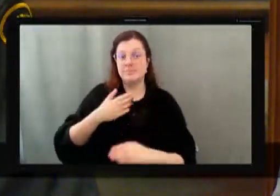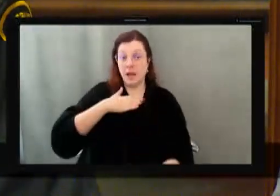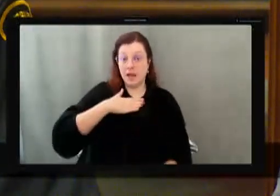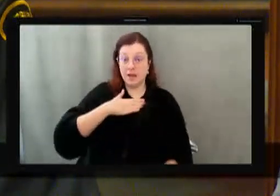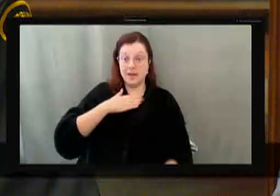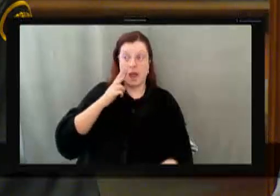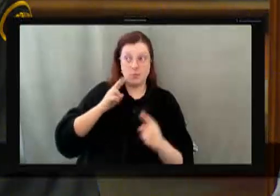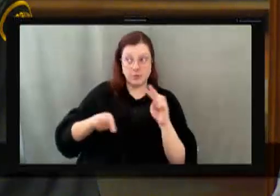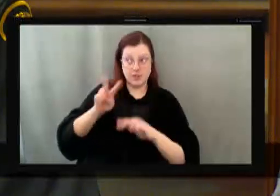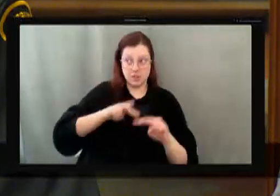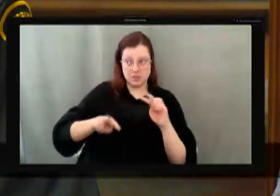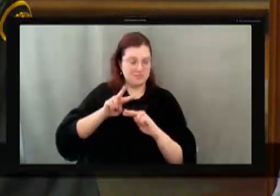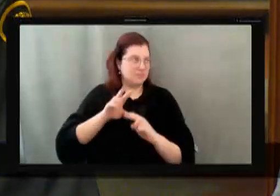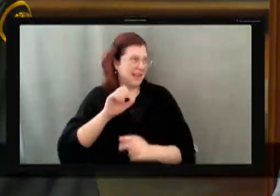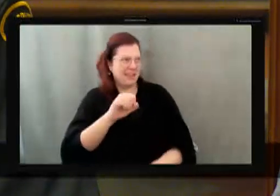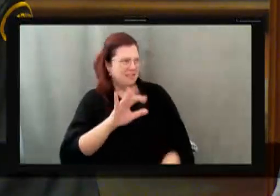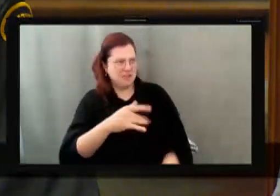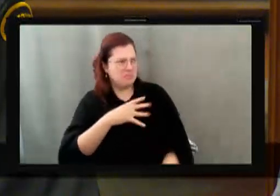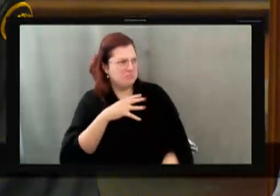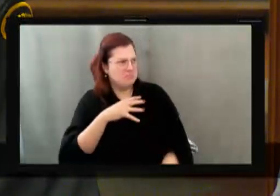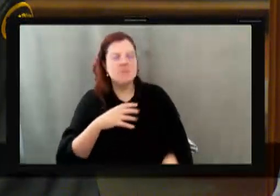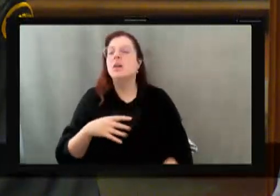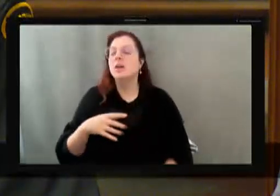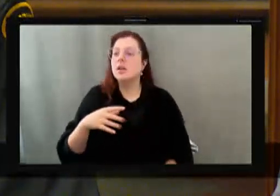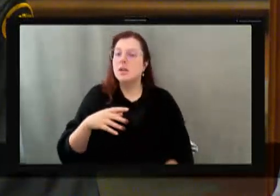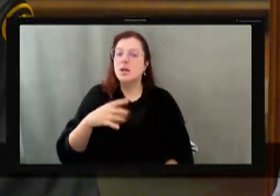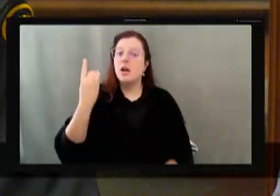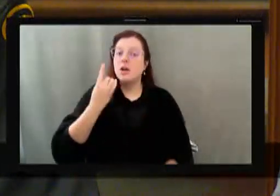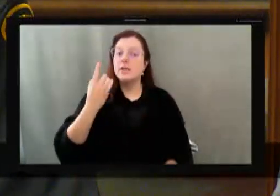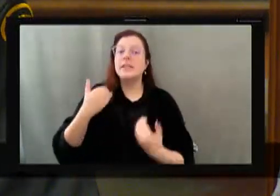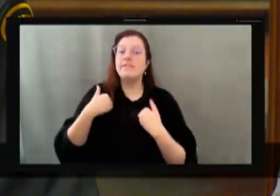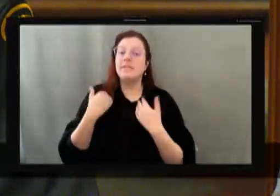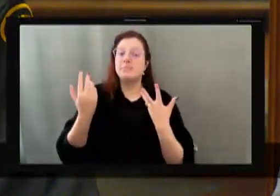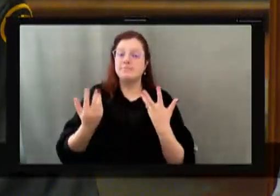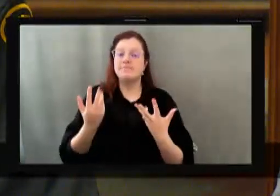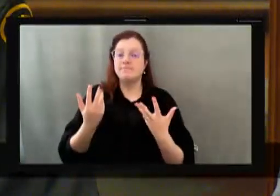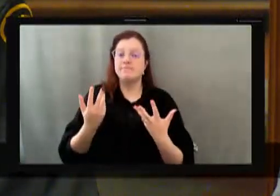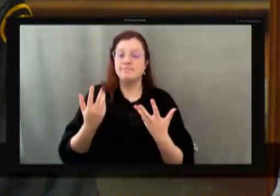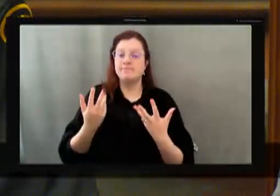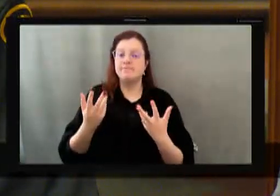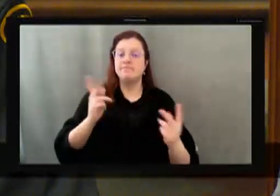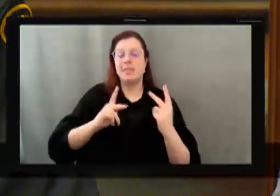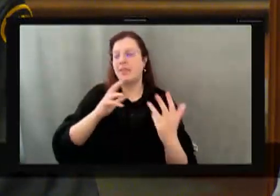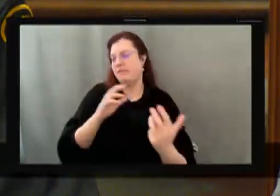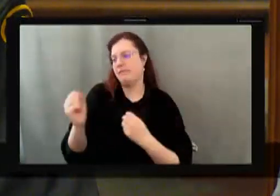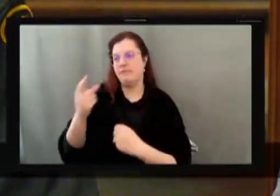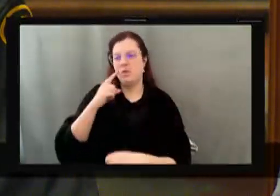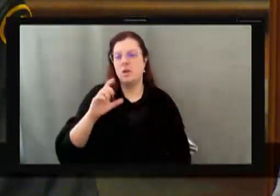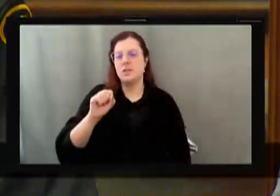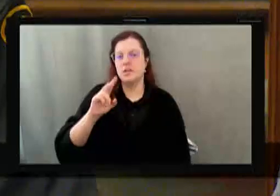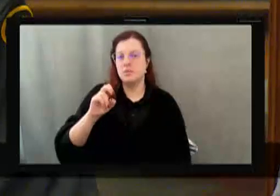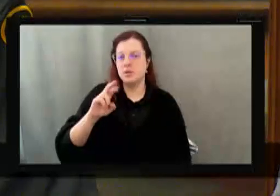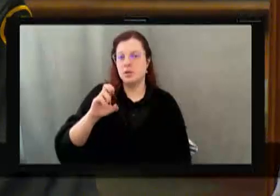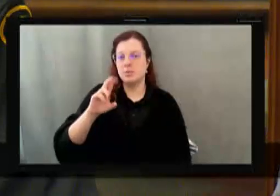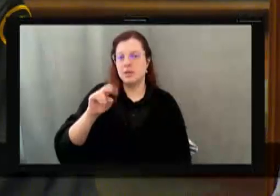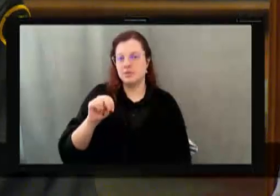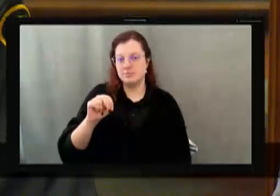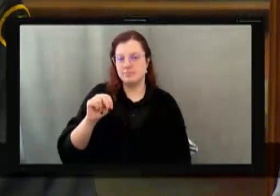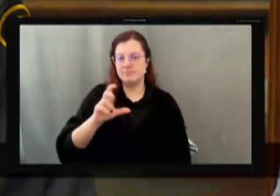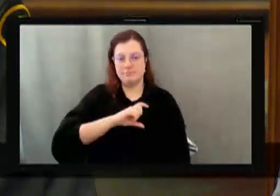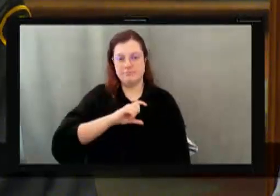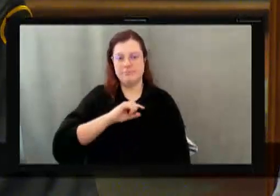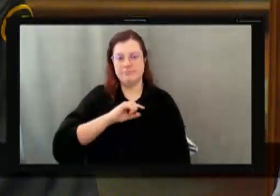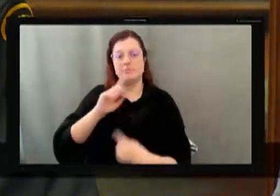This is just purely my observation. Yeah, any anecdotal. There has always been those that left for suburban forces. From the time I was new on the job